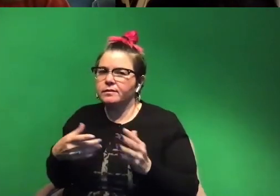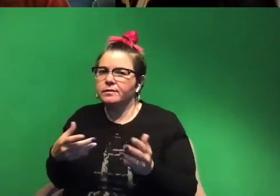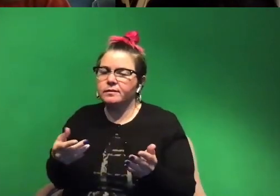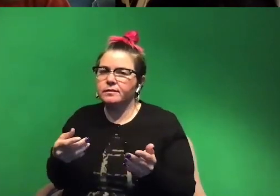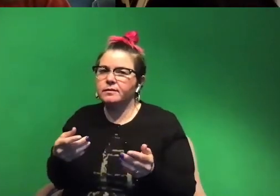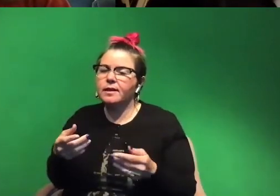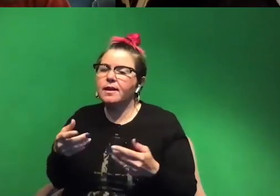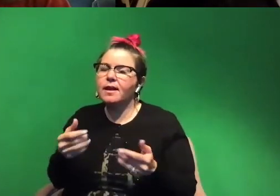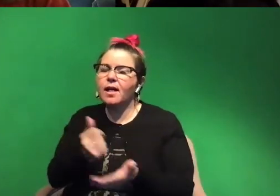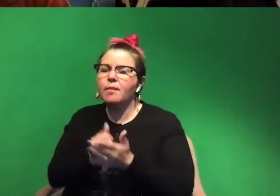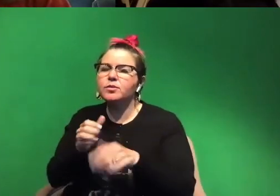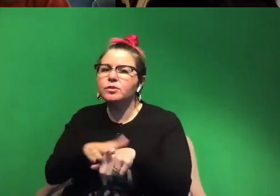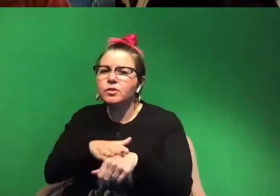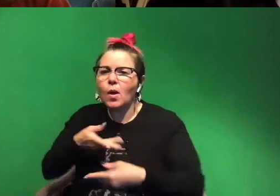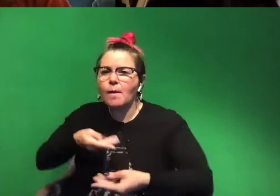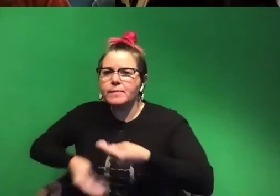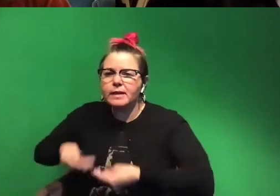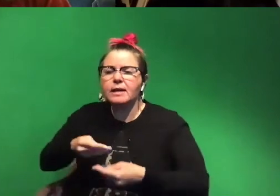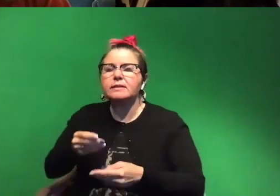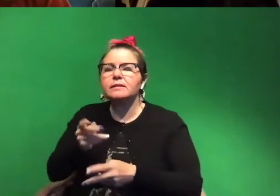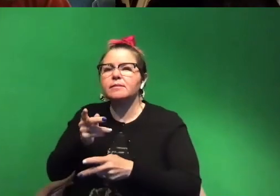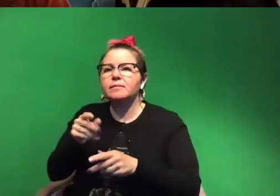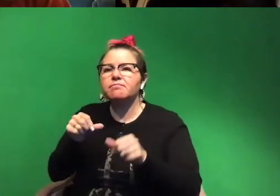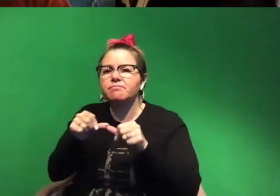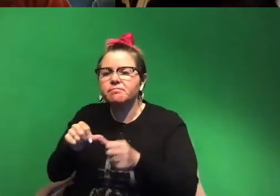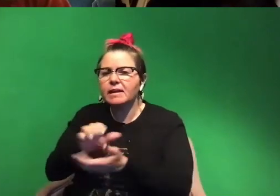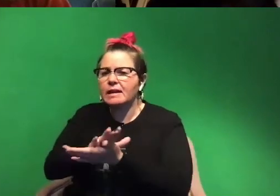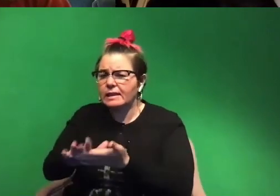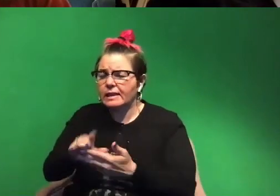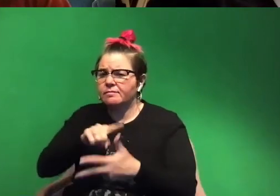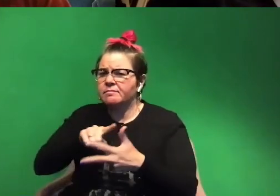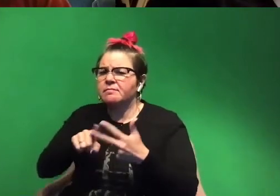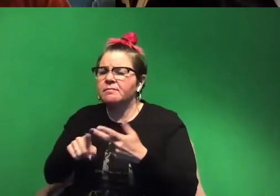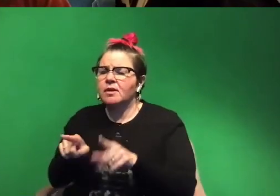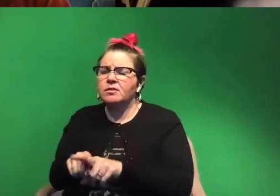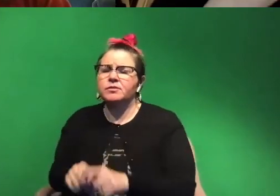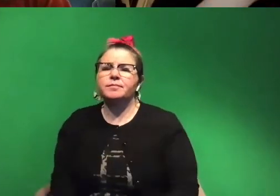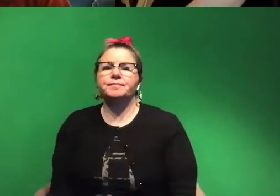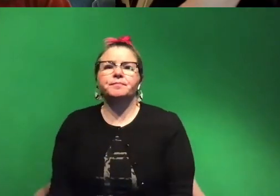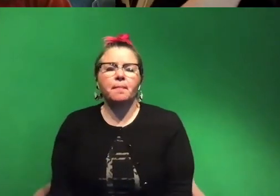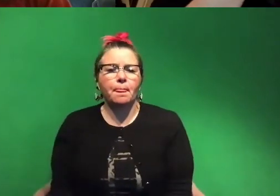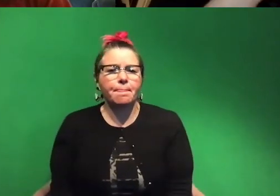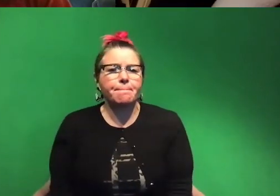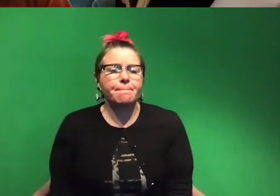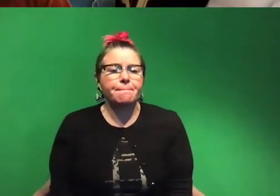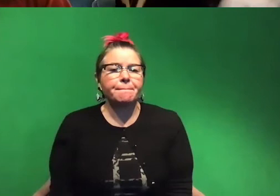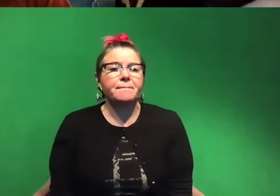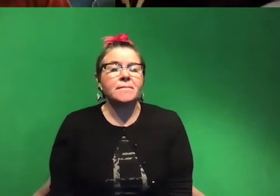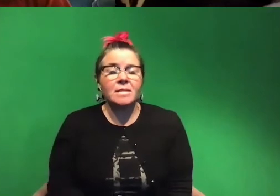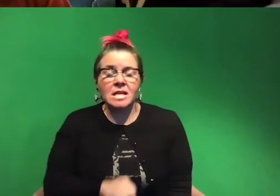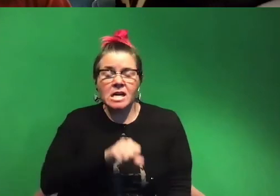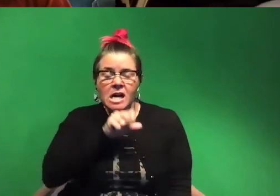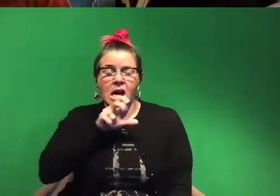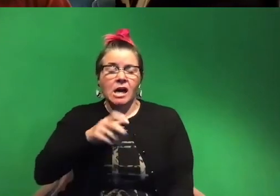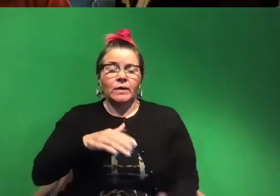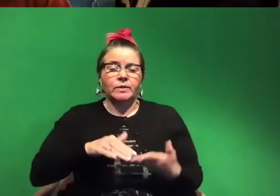their metabolism and, keep themselves clean as well during that situation. Super cool. Oh yeah, excuse me.